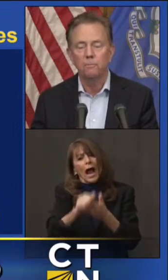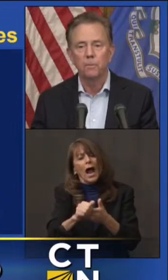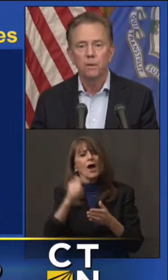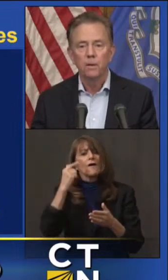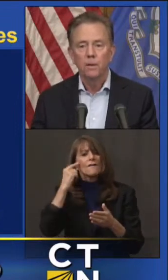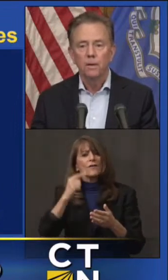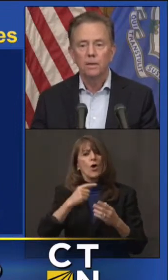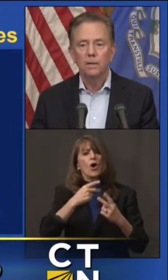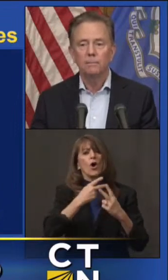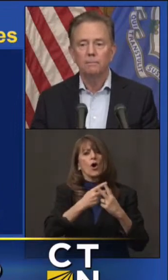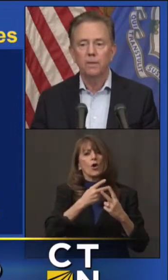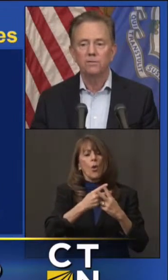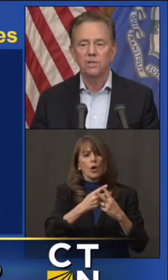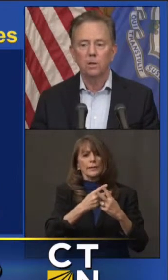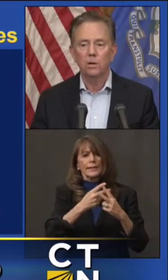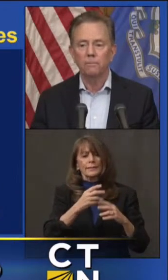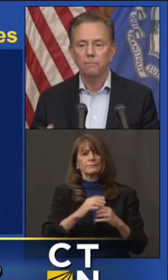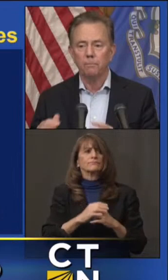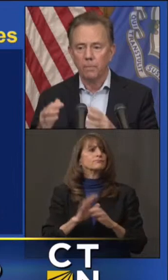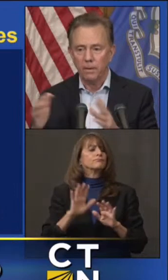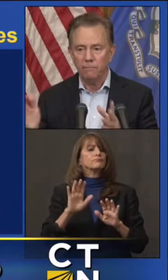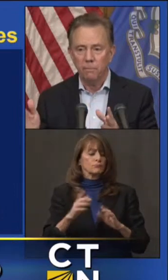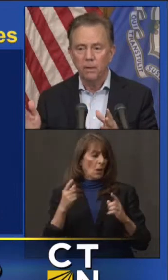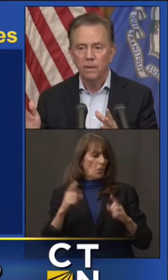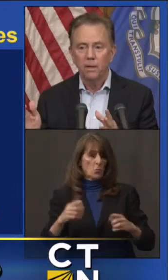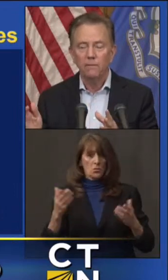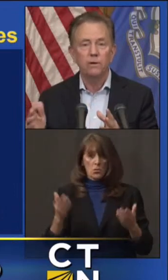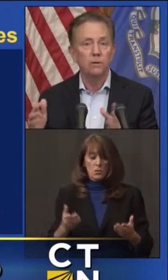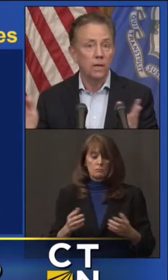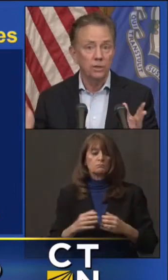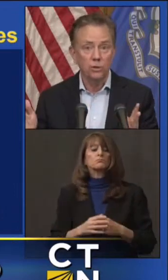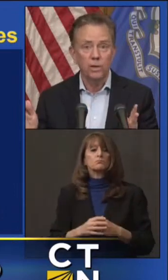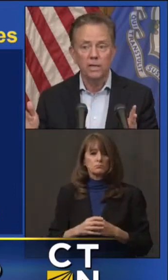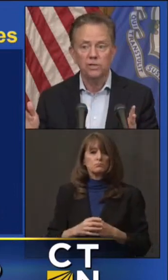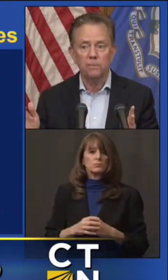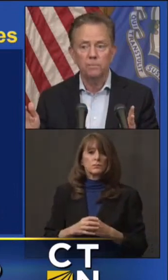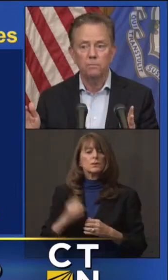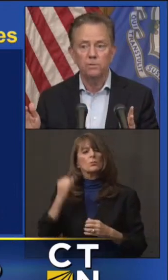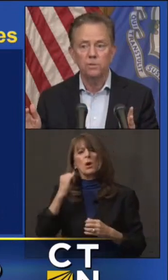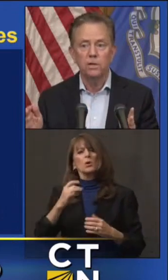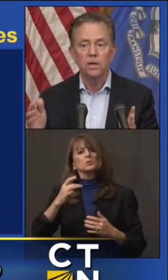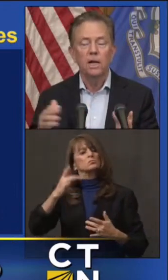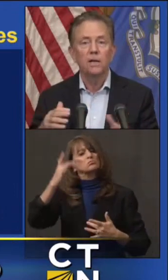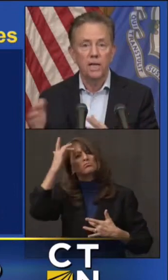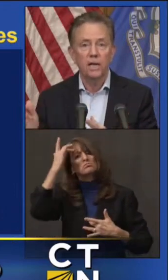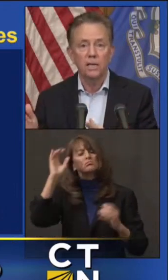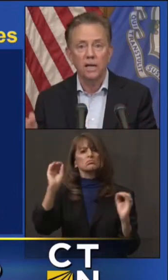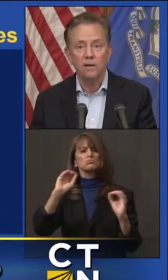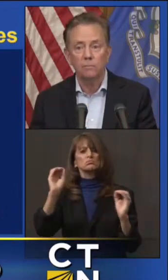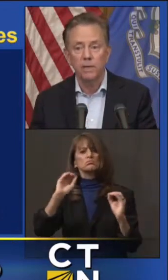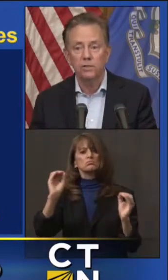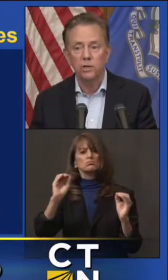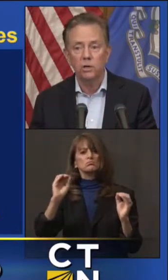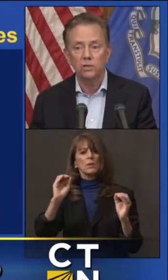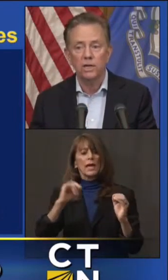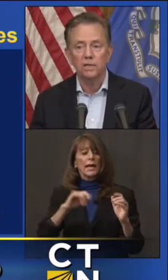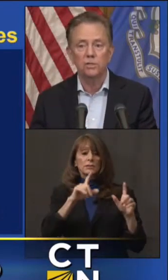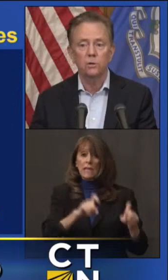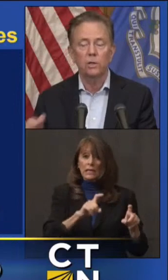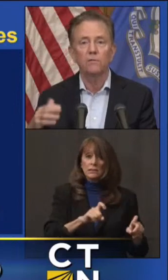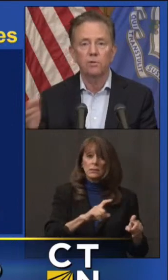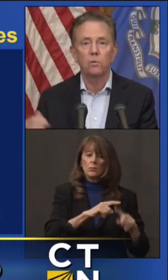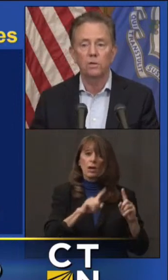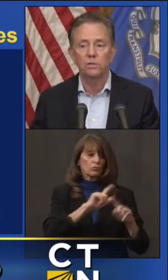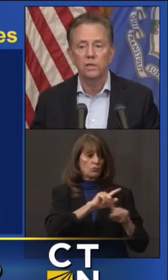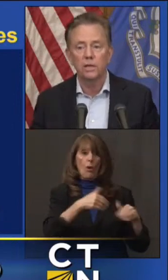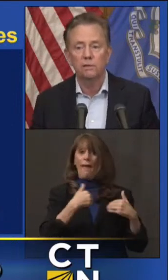to. They said, look, if you're not showing any symptoms and you get a negative PCR test, you only